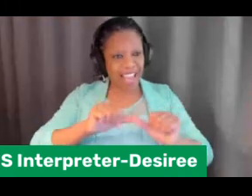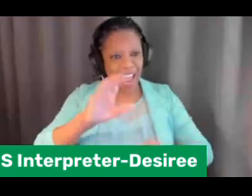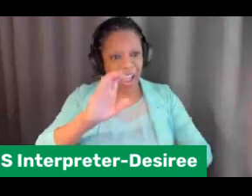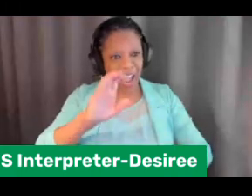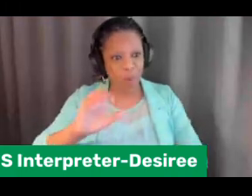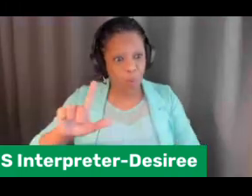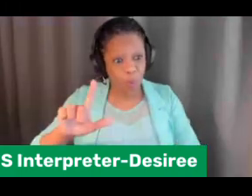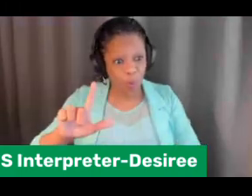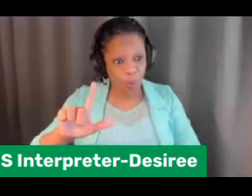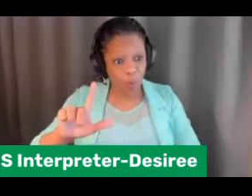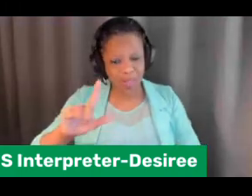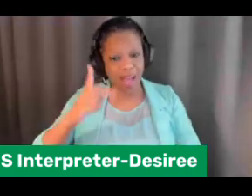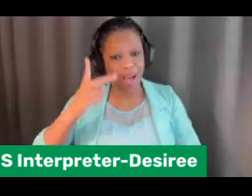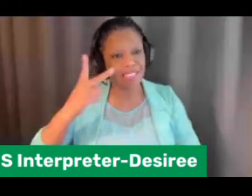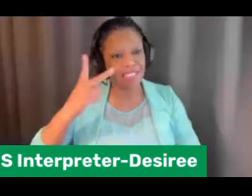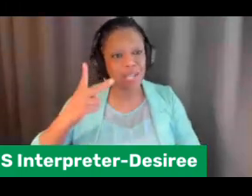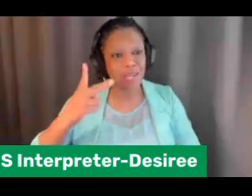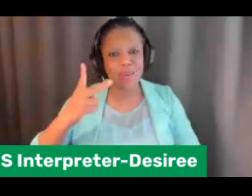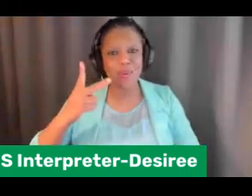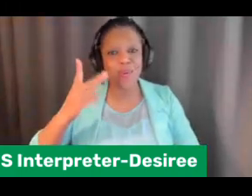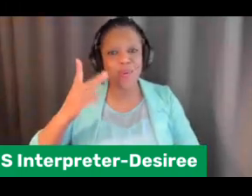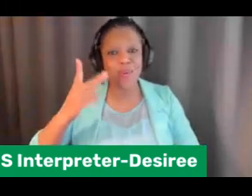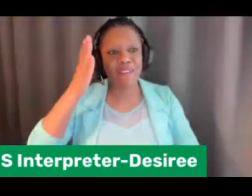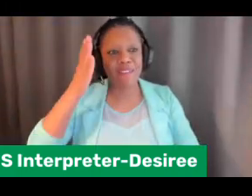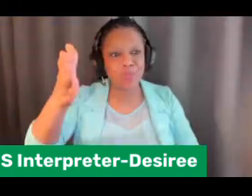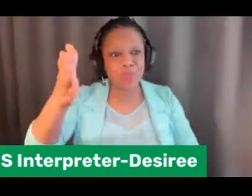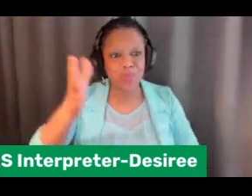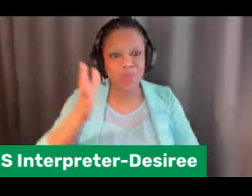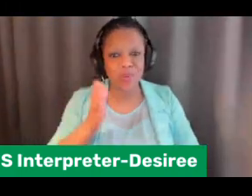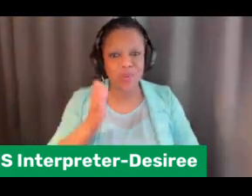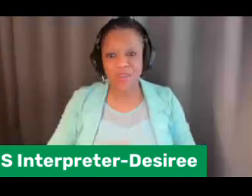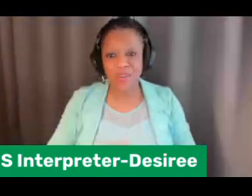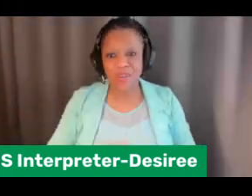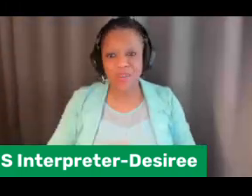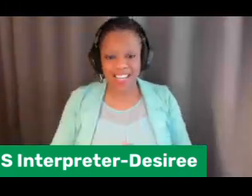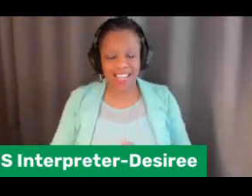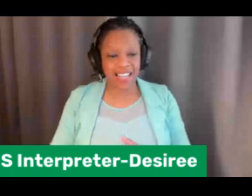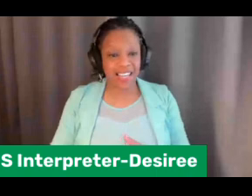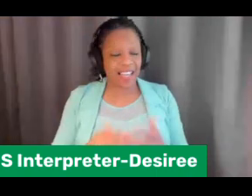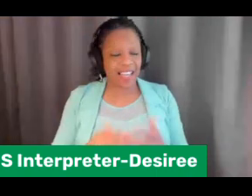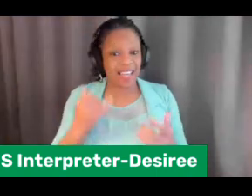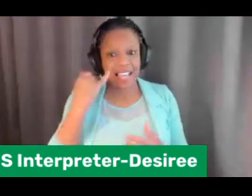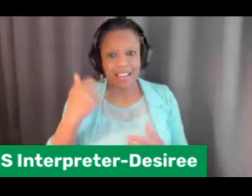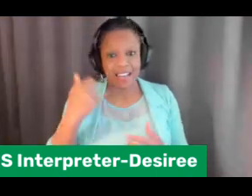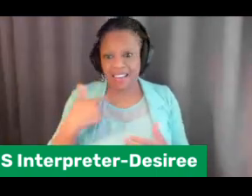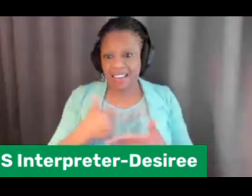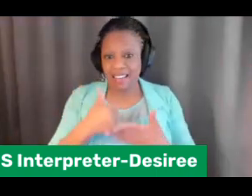future. And please, please don't hesitate to reach out if I could be of any support to you.